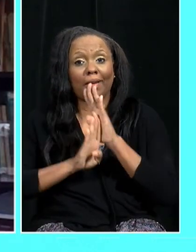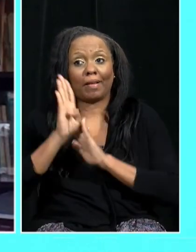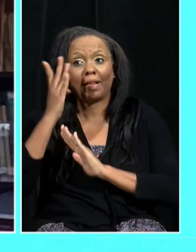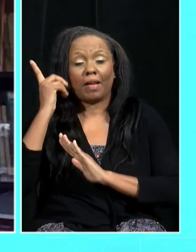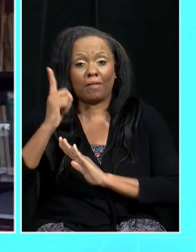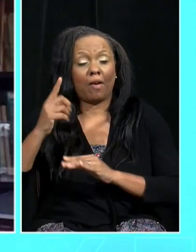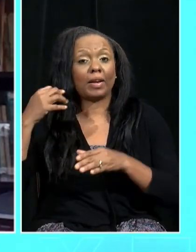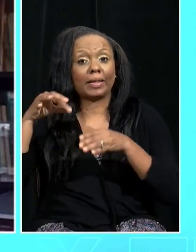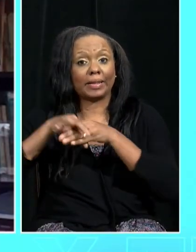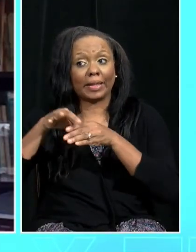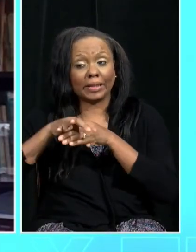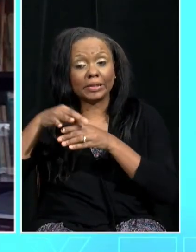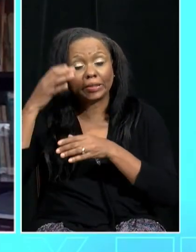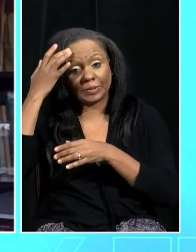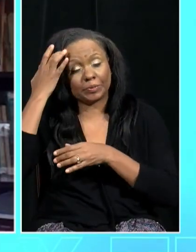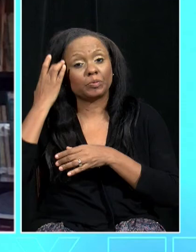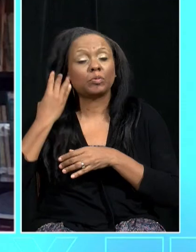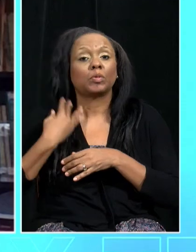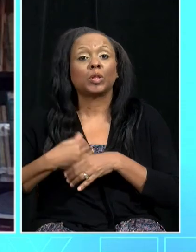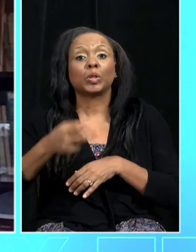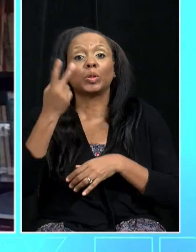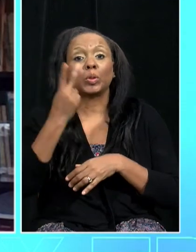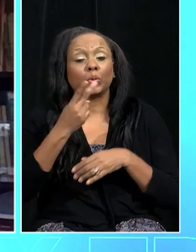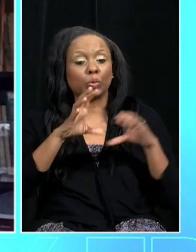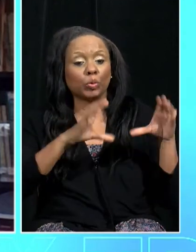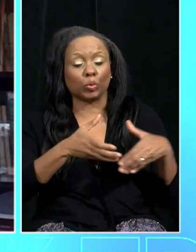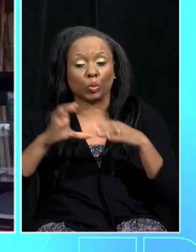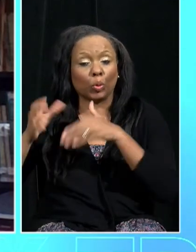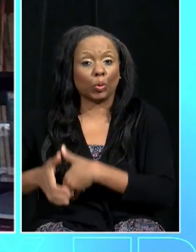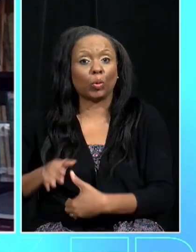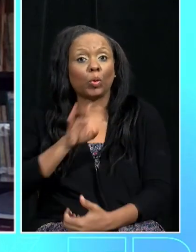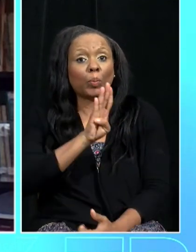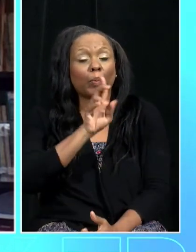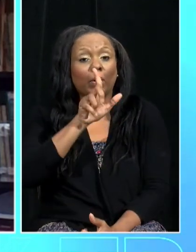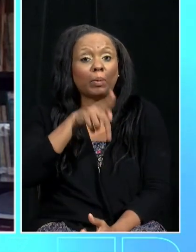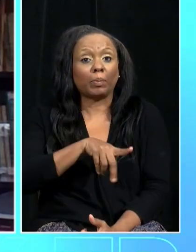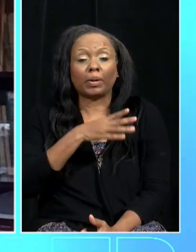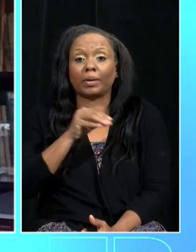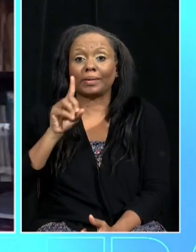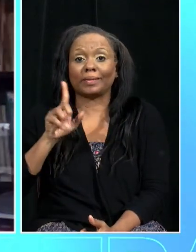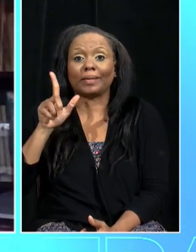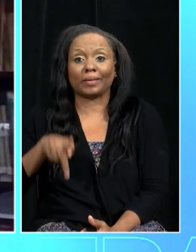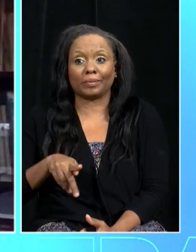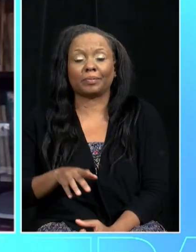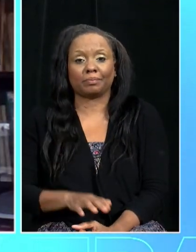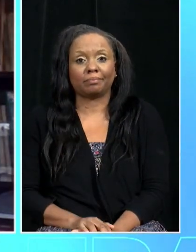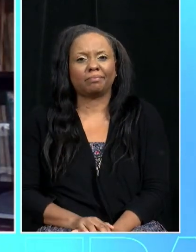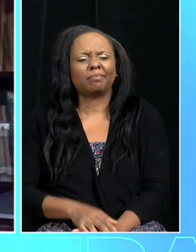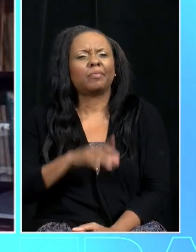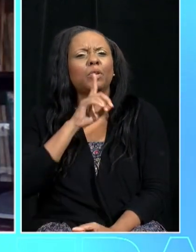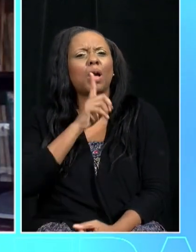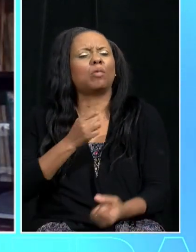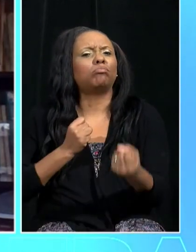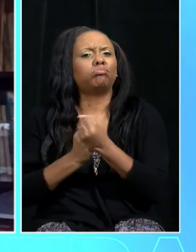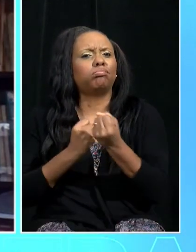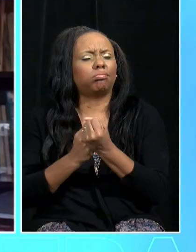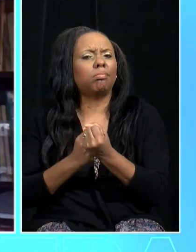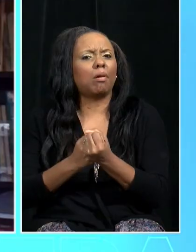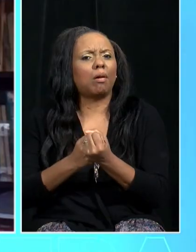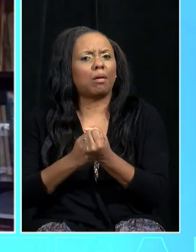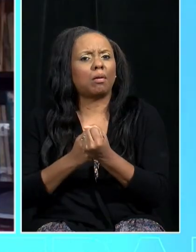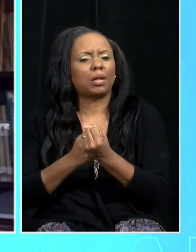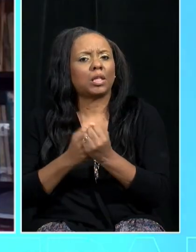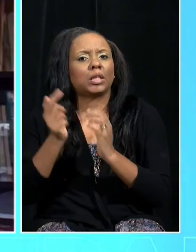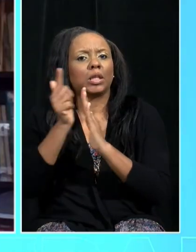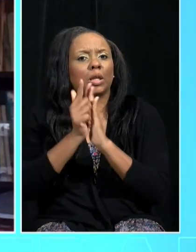the fact that the two major political parties have committed to a legislated fiscal responsibility framework. I think